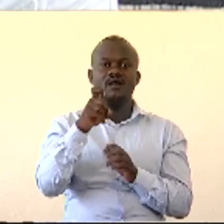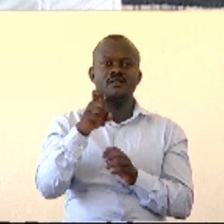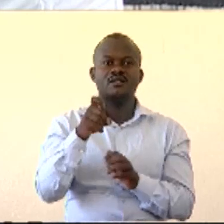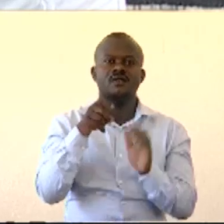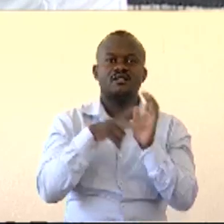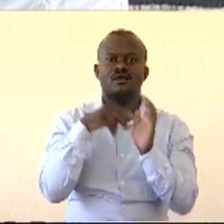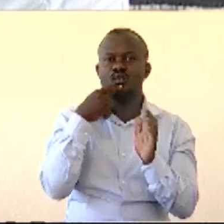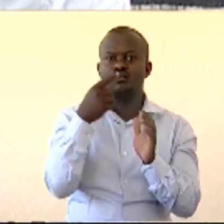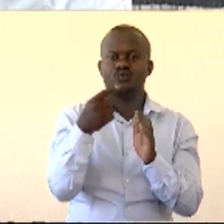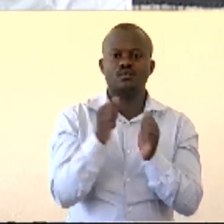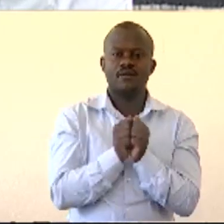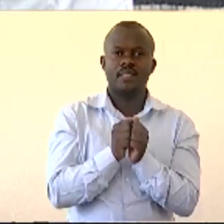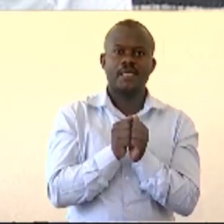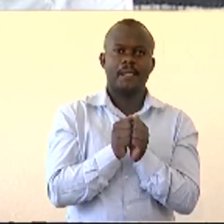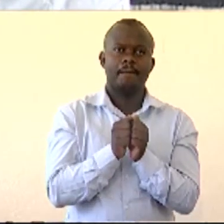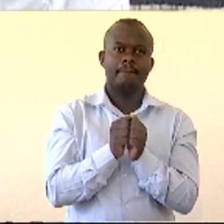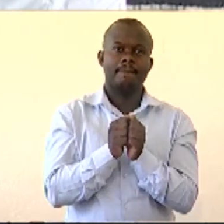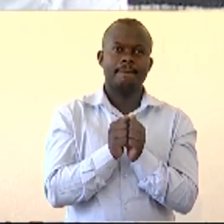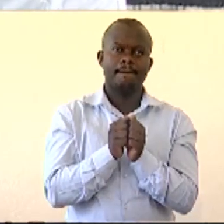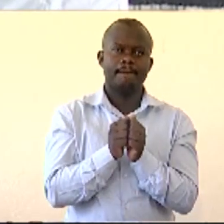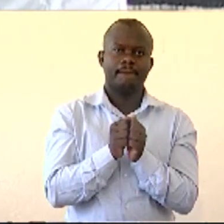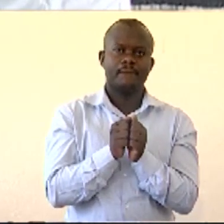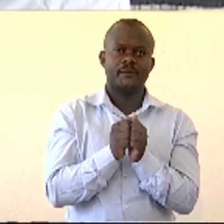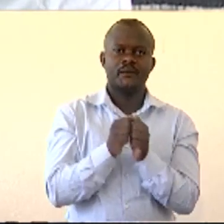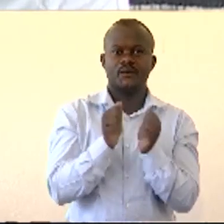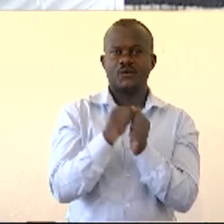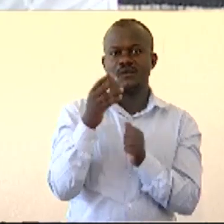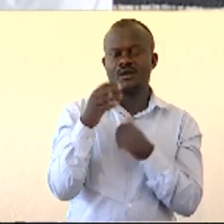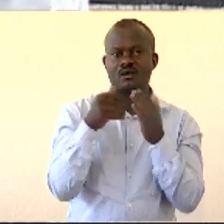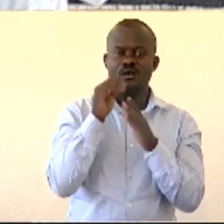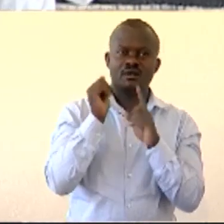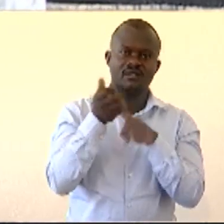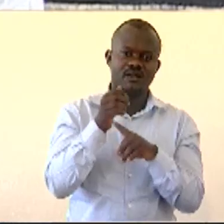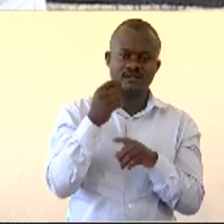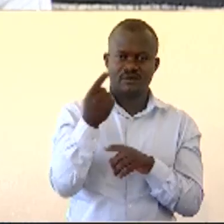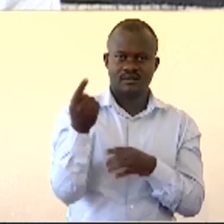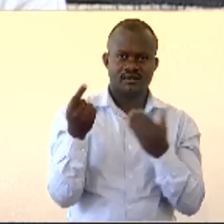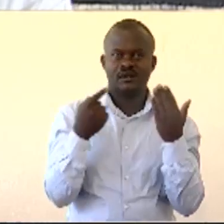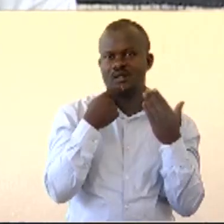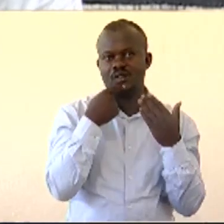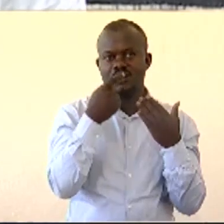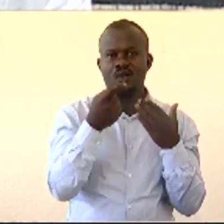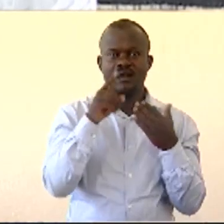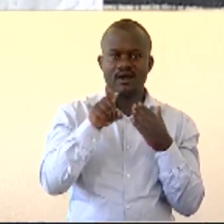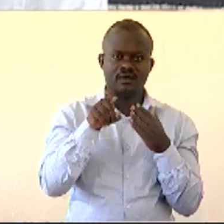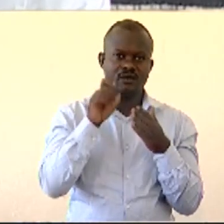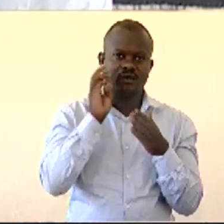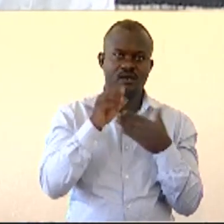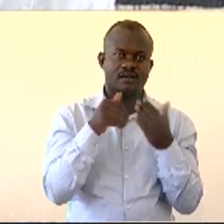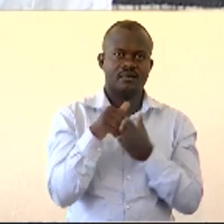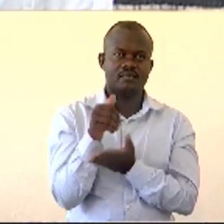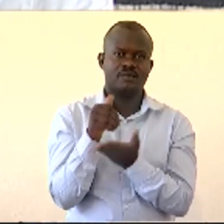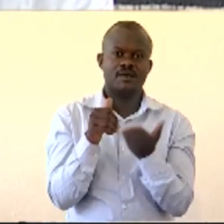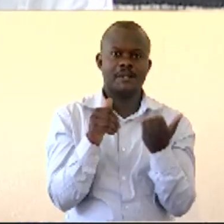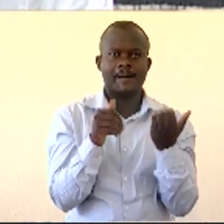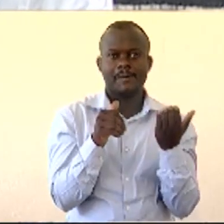equal to, this one will be equal to 14 when we take this one. So X will be equaling